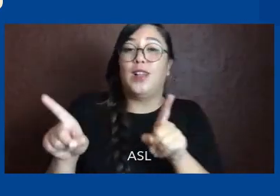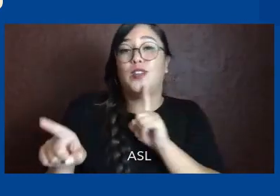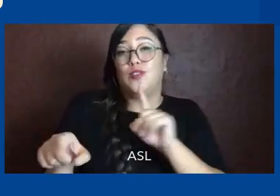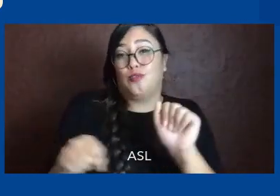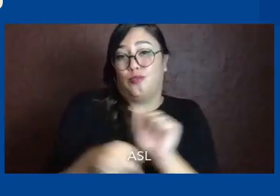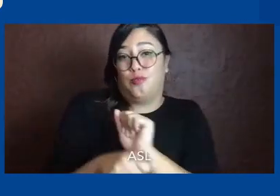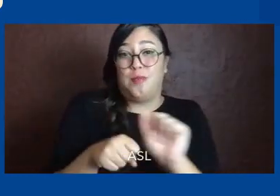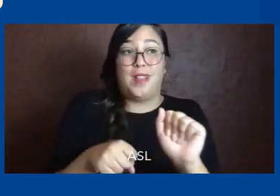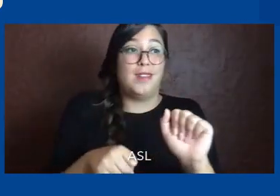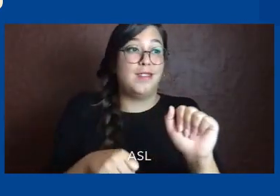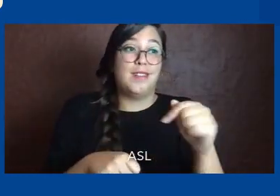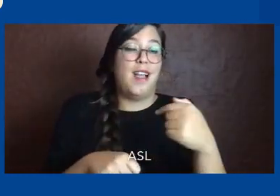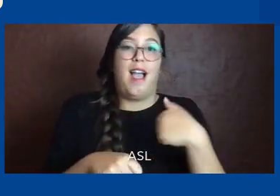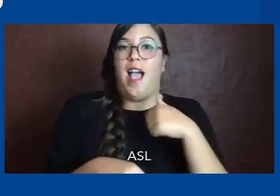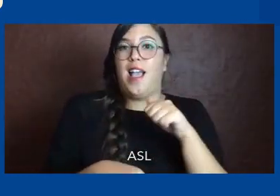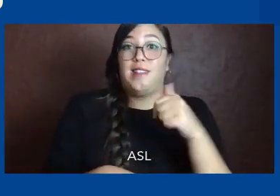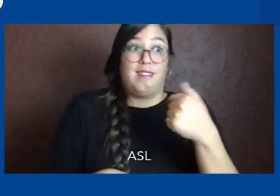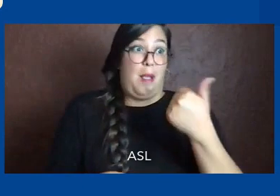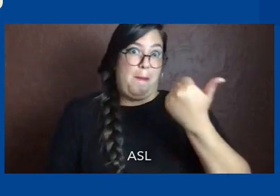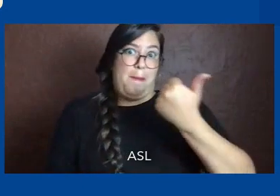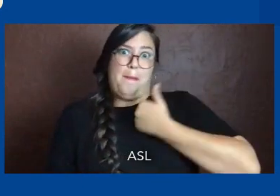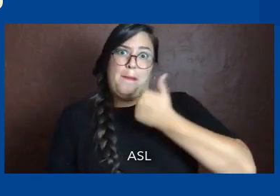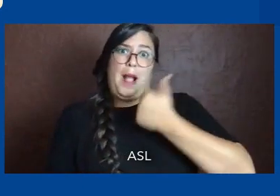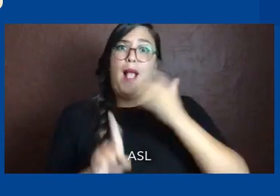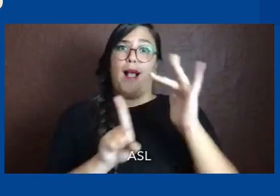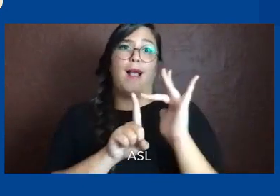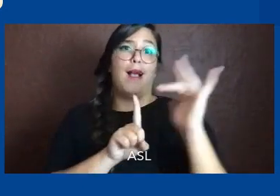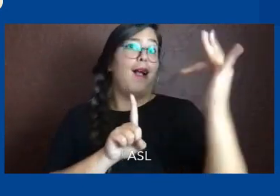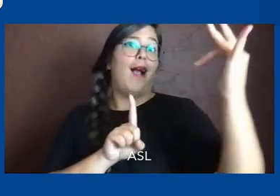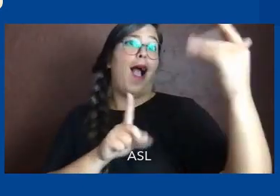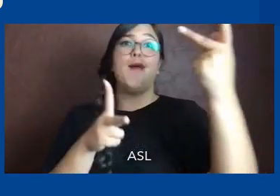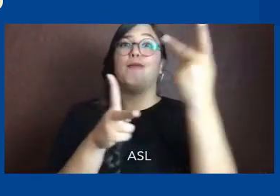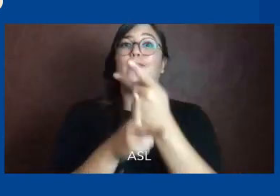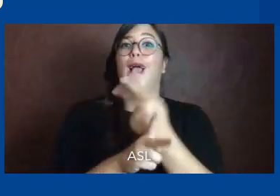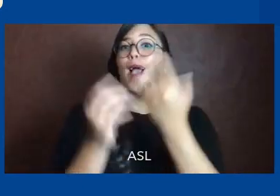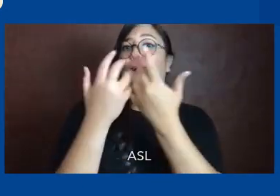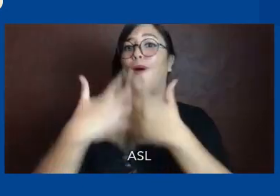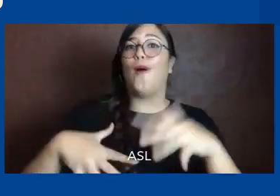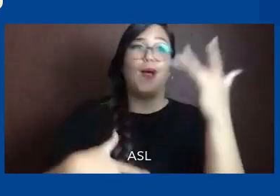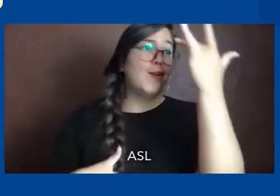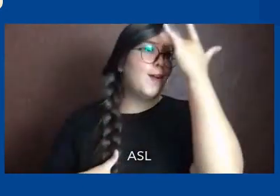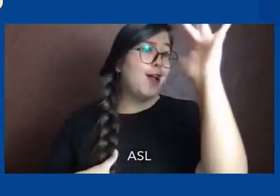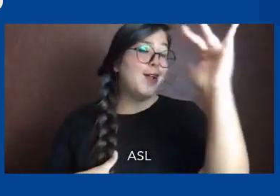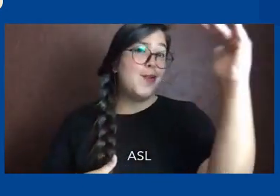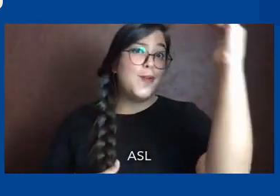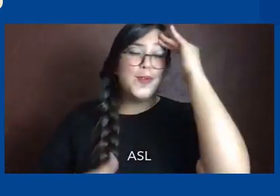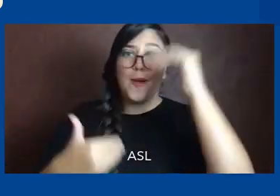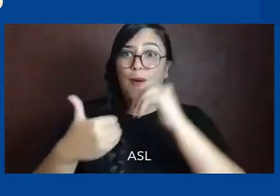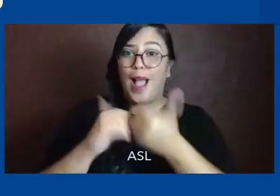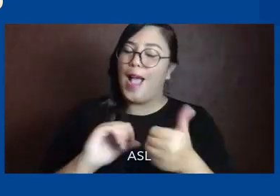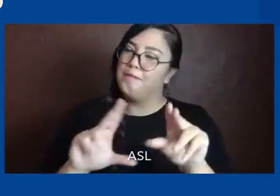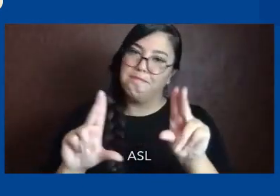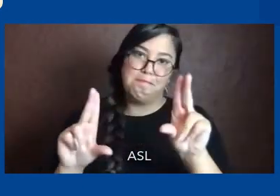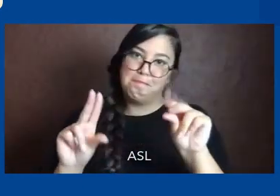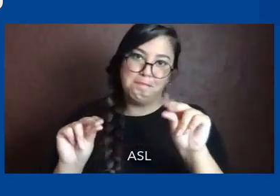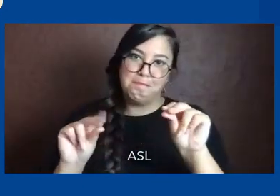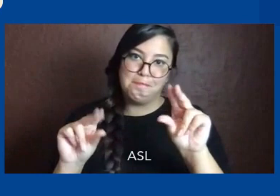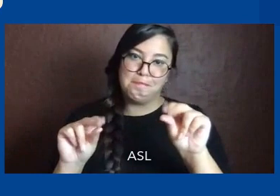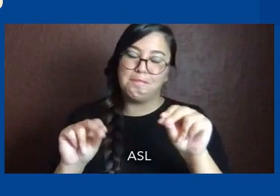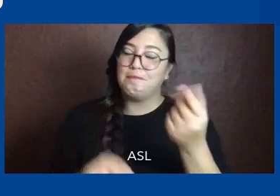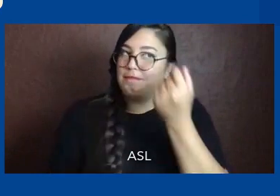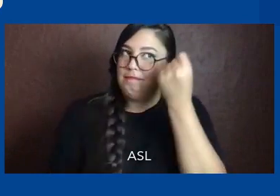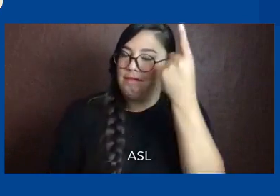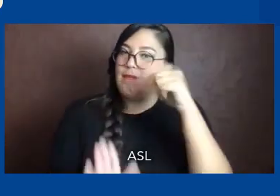call myself a poster child for having this all figured out. I mean, cinematographers end up